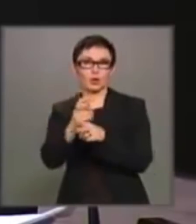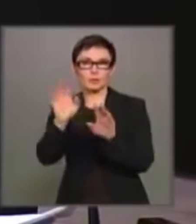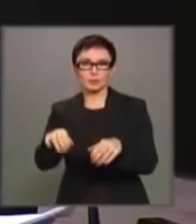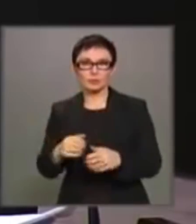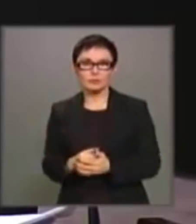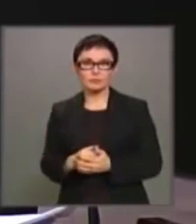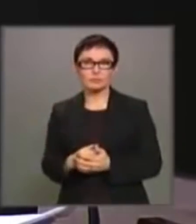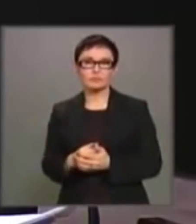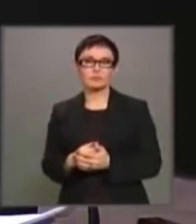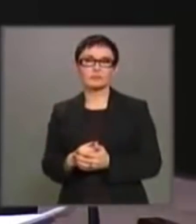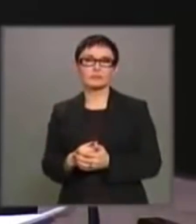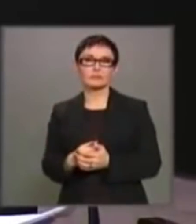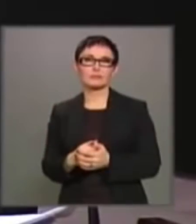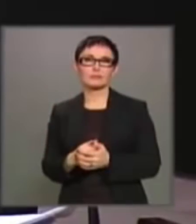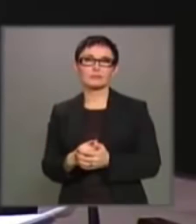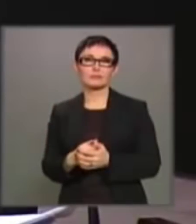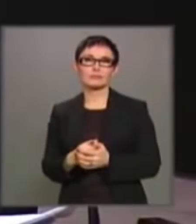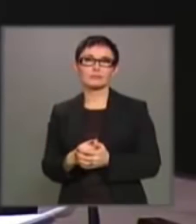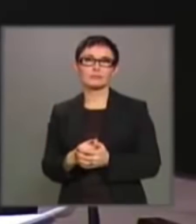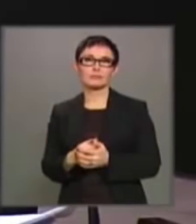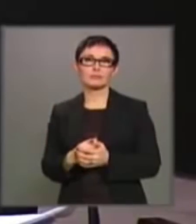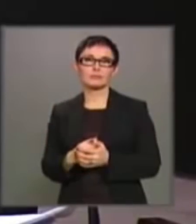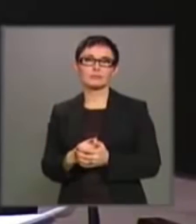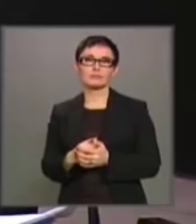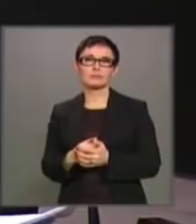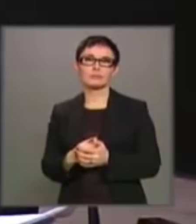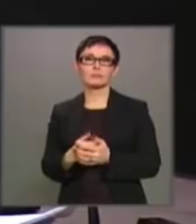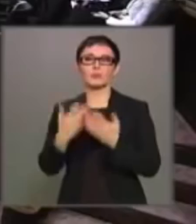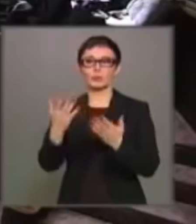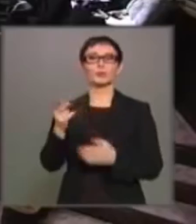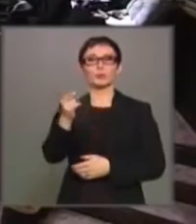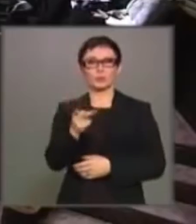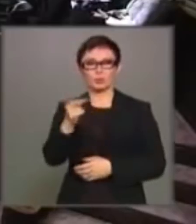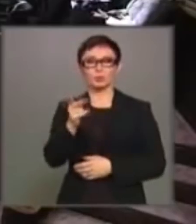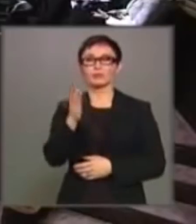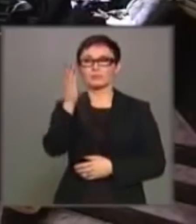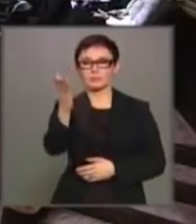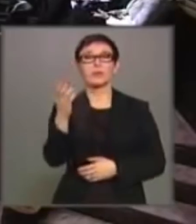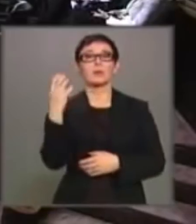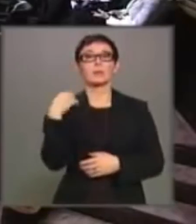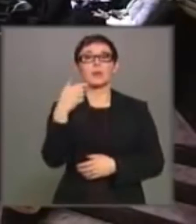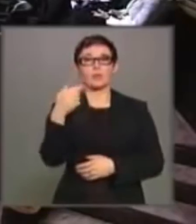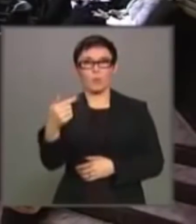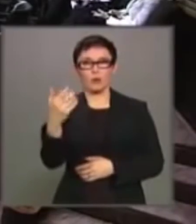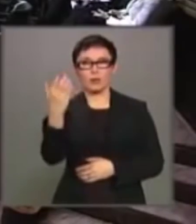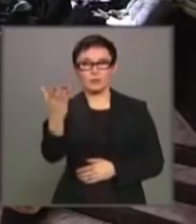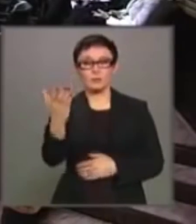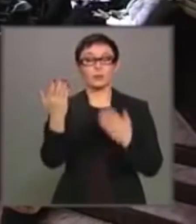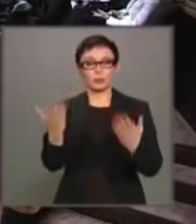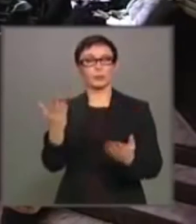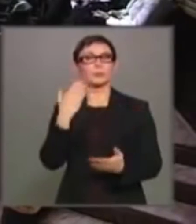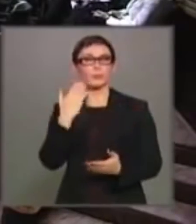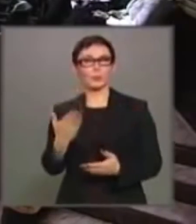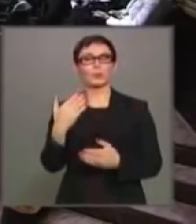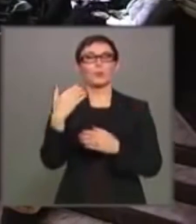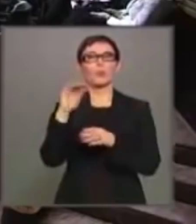supposedly costs too much money. That was really the main argument, and that it's supposedly somehow bad. But mainly the